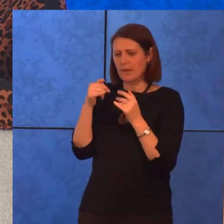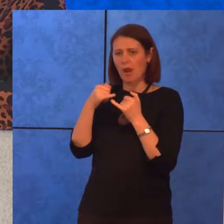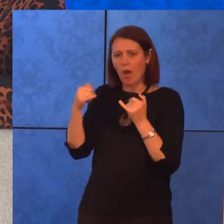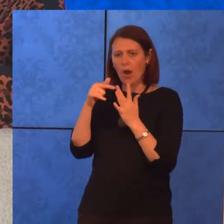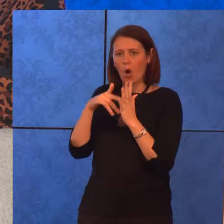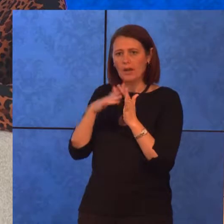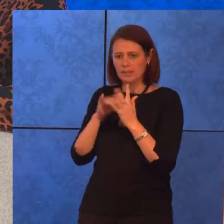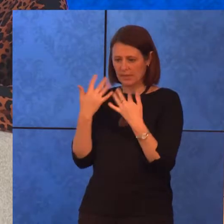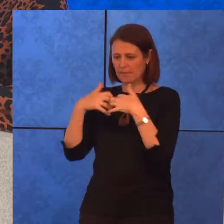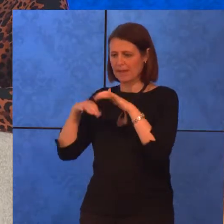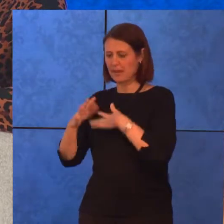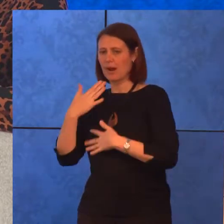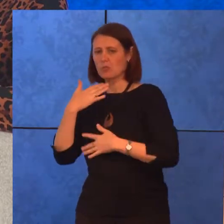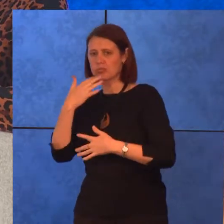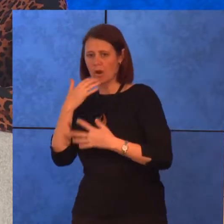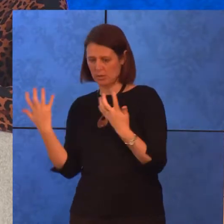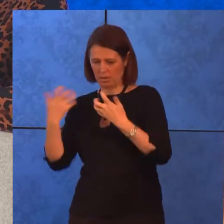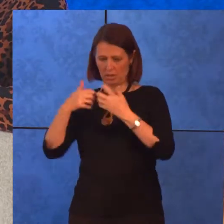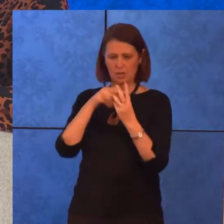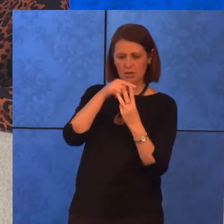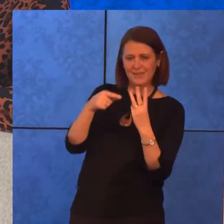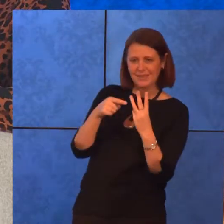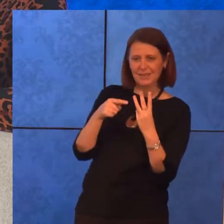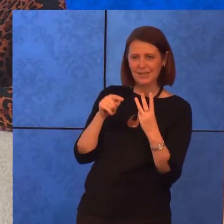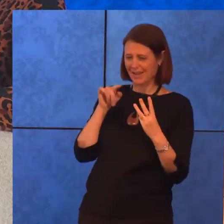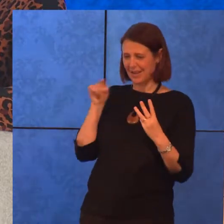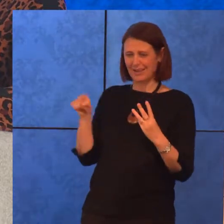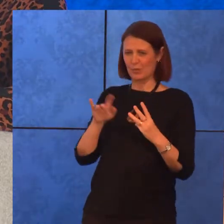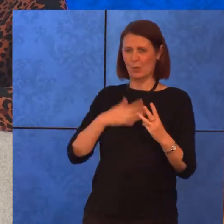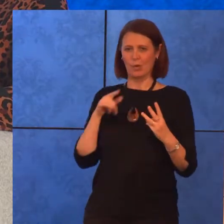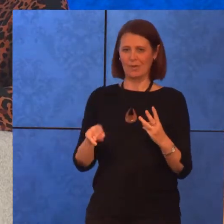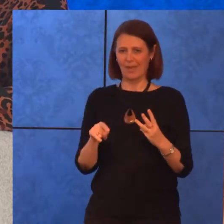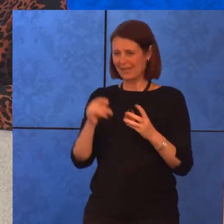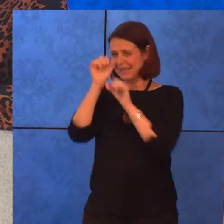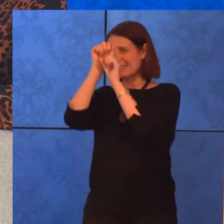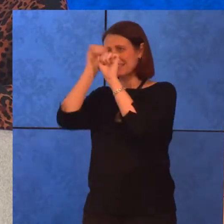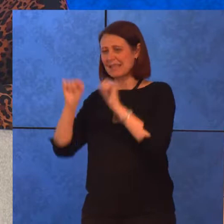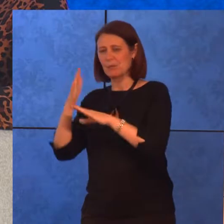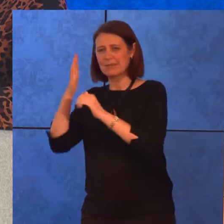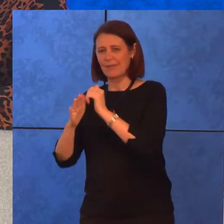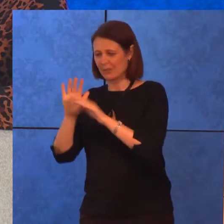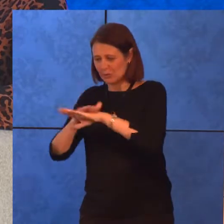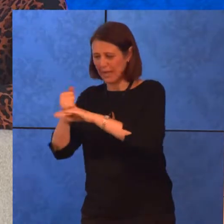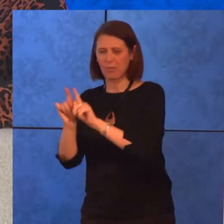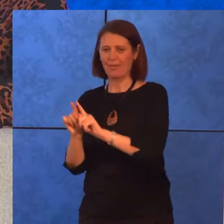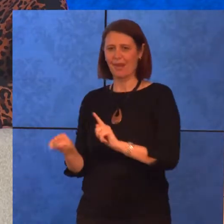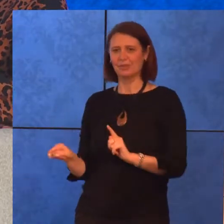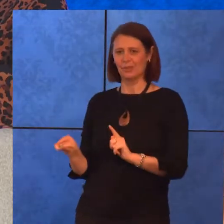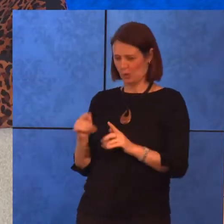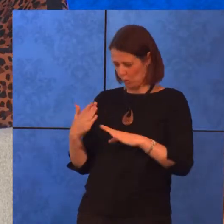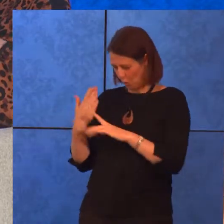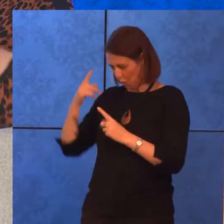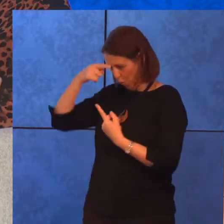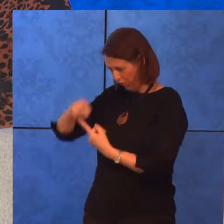catalogue. That's not where we want to be. The scheme was never envisaged to be like that. The scheme was envisaged really to work out